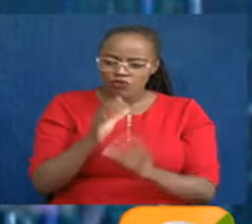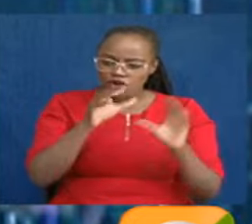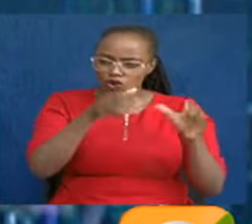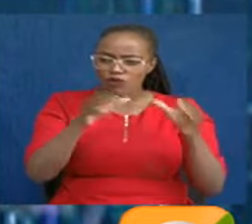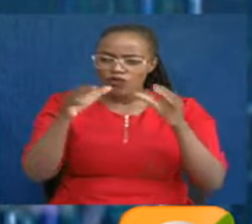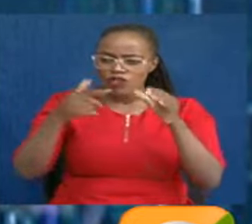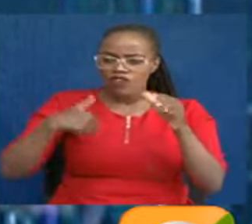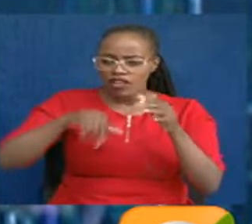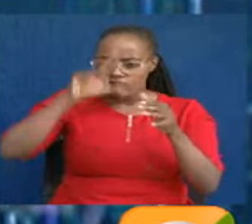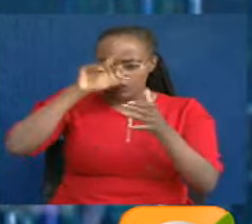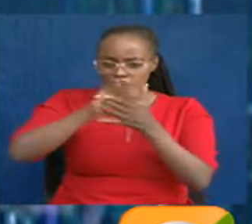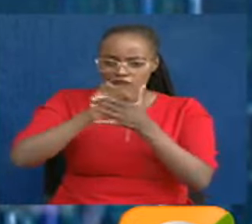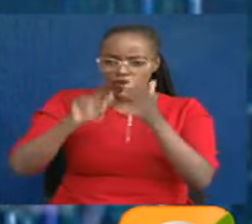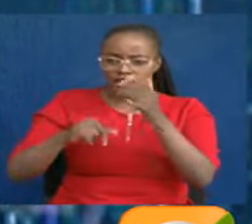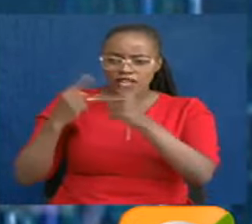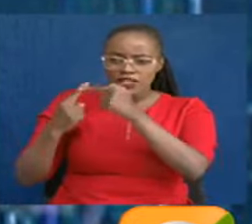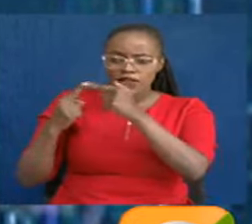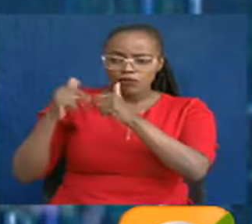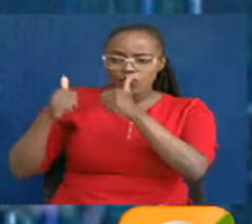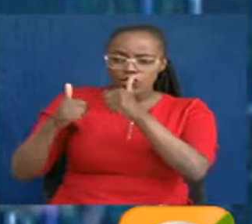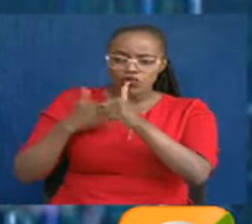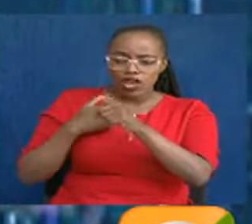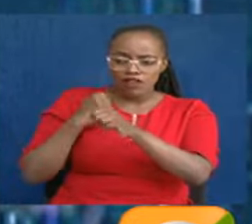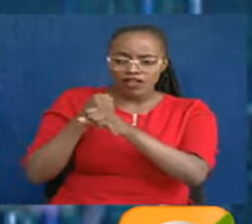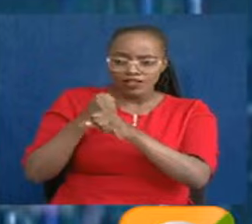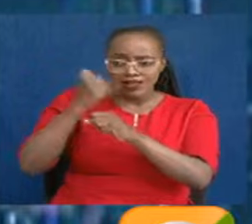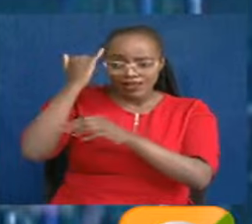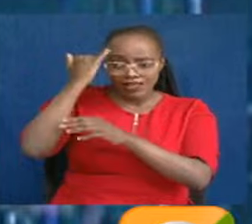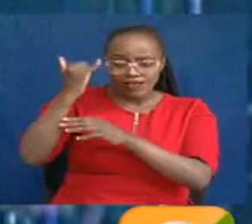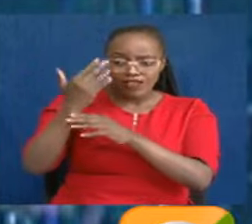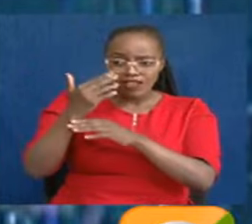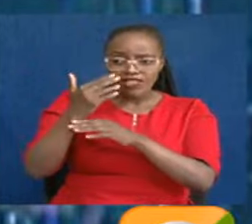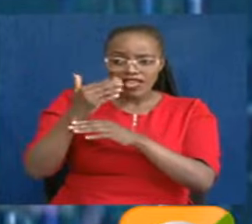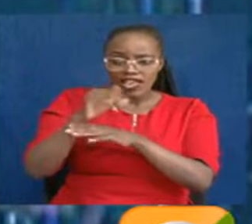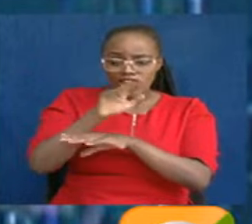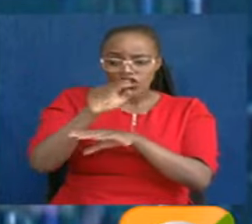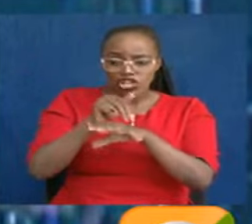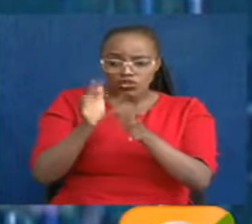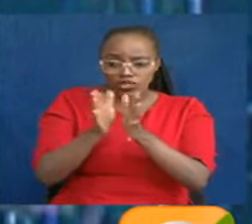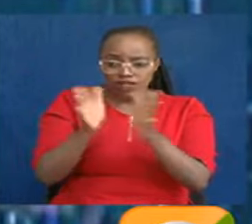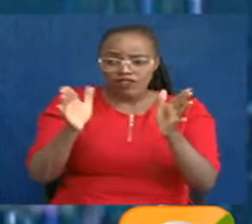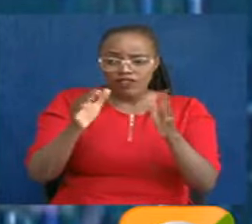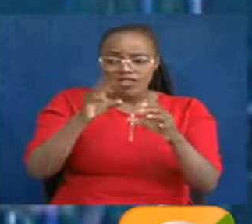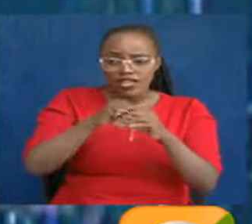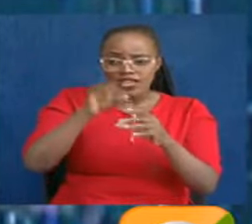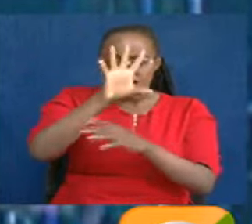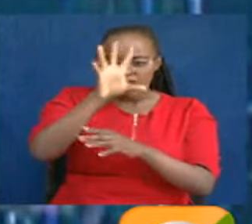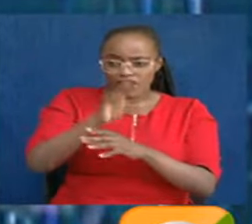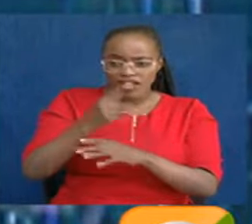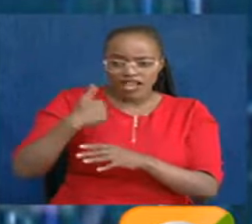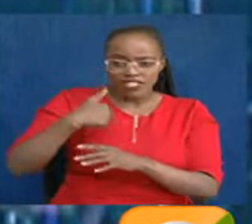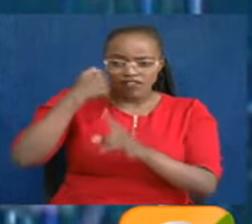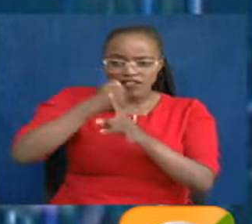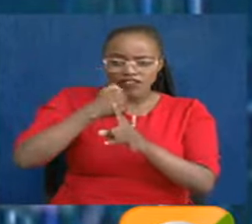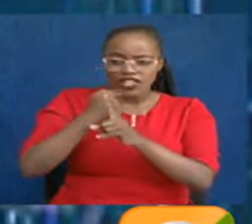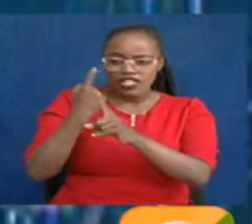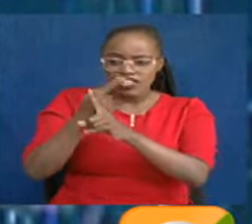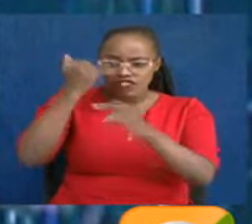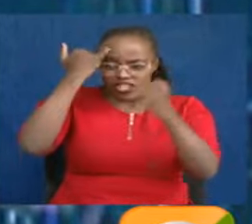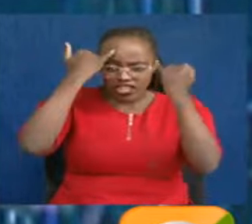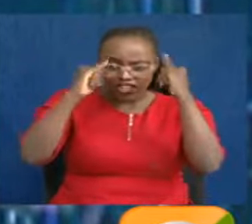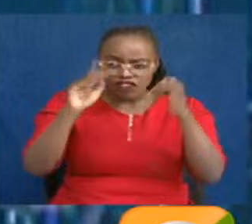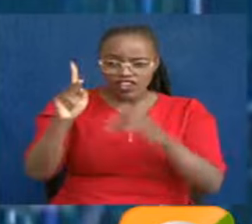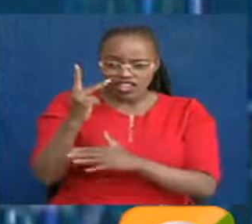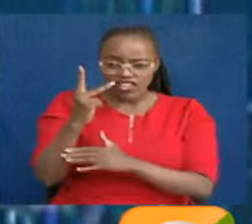believe the experience that we have gotten earlier in Malaysian market and other regional market would be something which is beneficial to the Kenyan, which